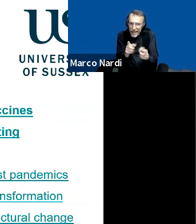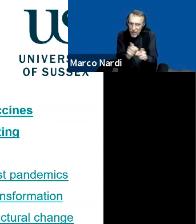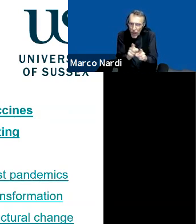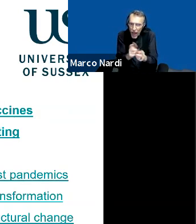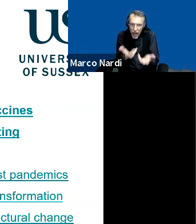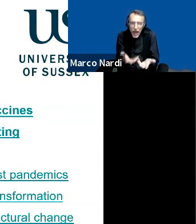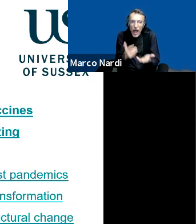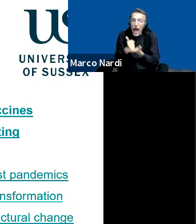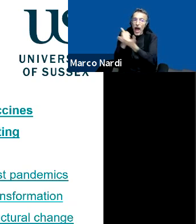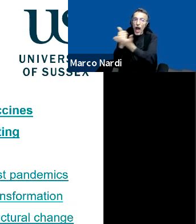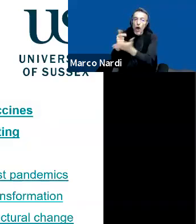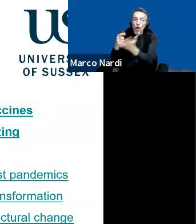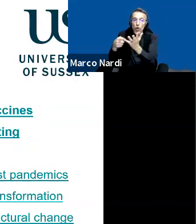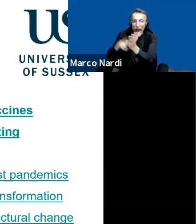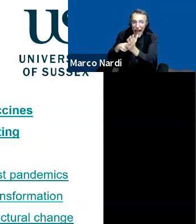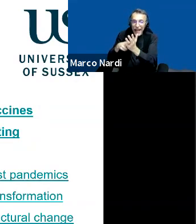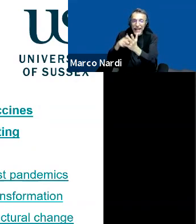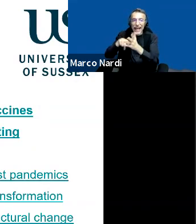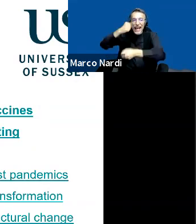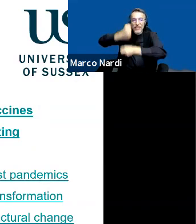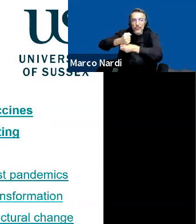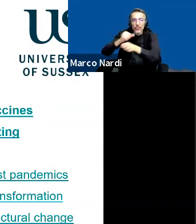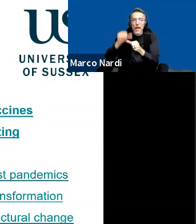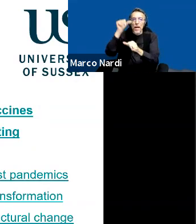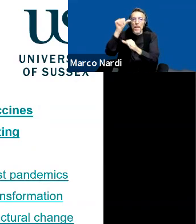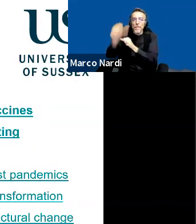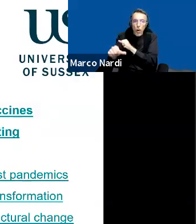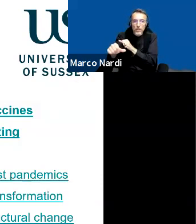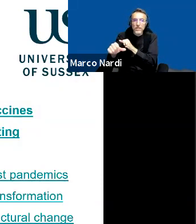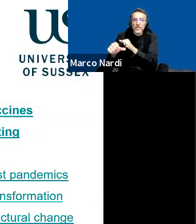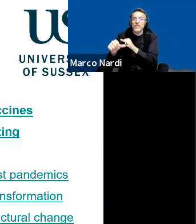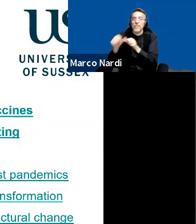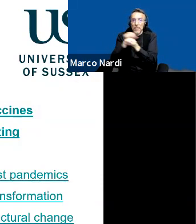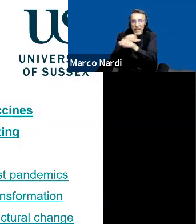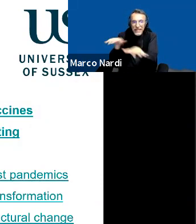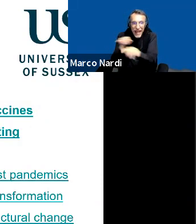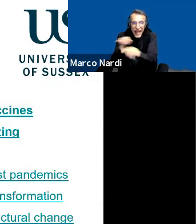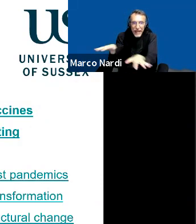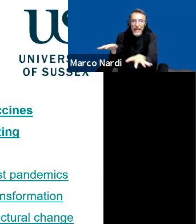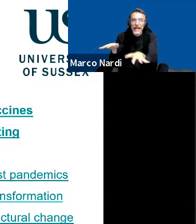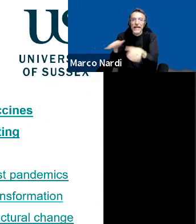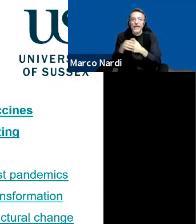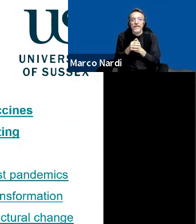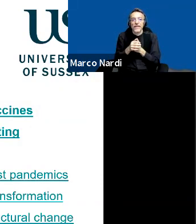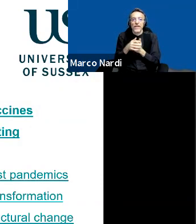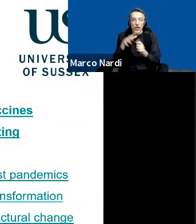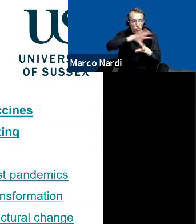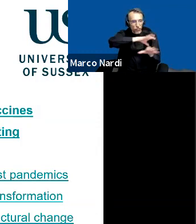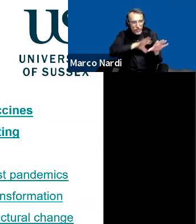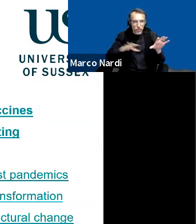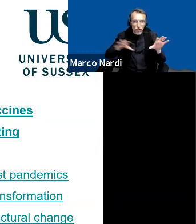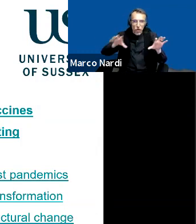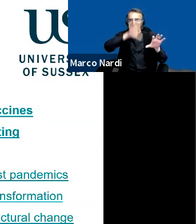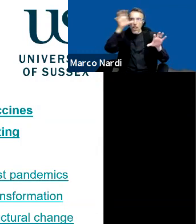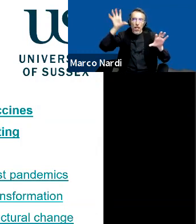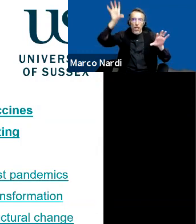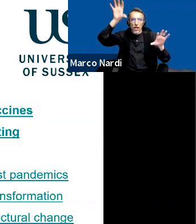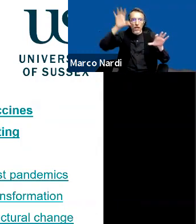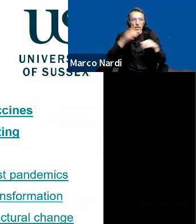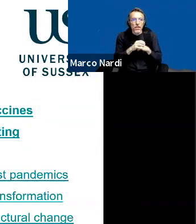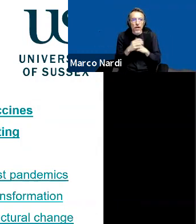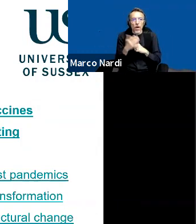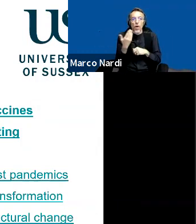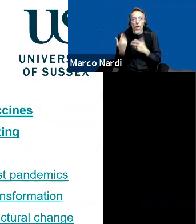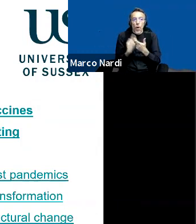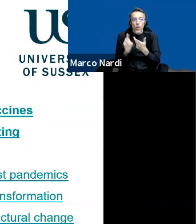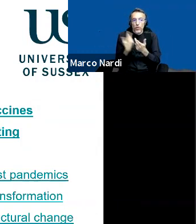advising other UN agencies on post-pandemic structural changes in different regional settings, and some work published in Nature